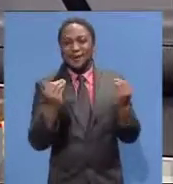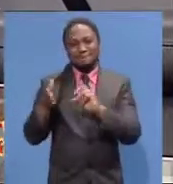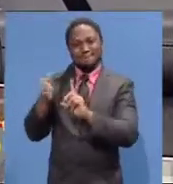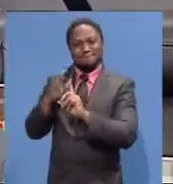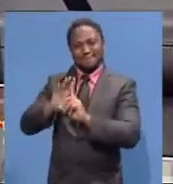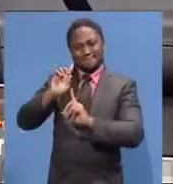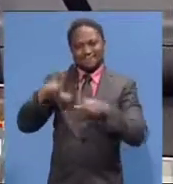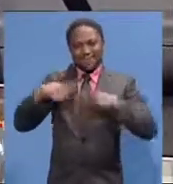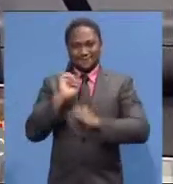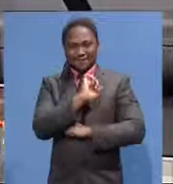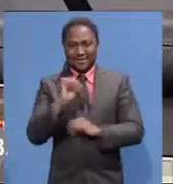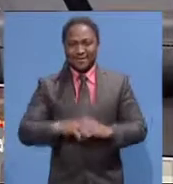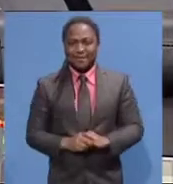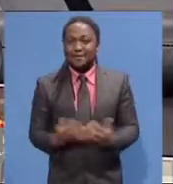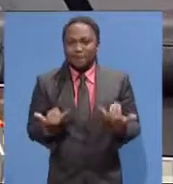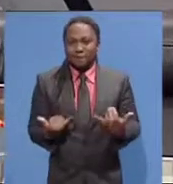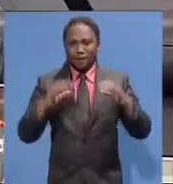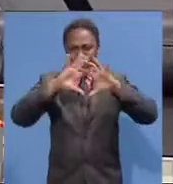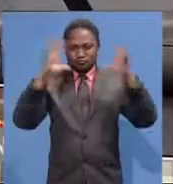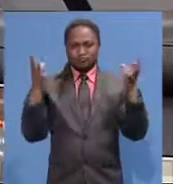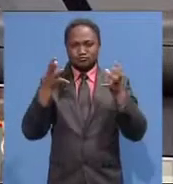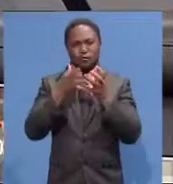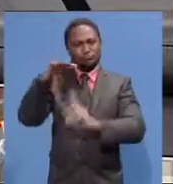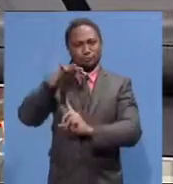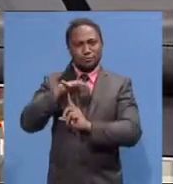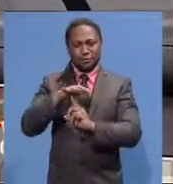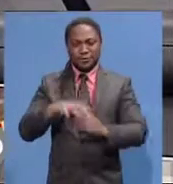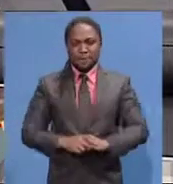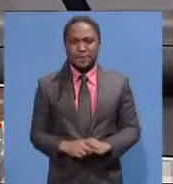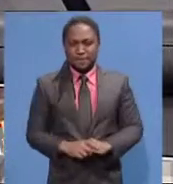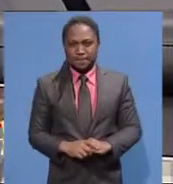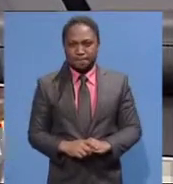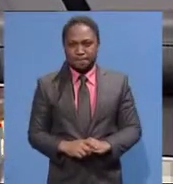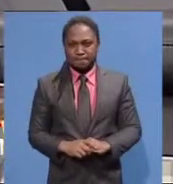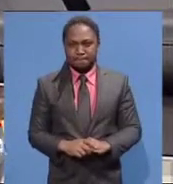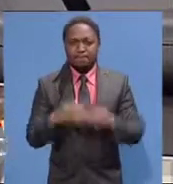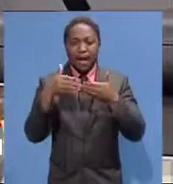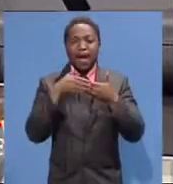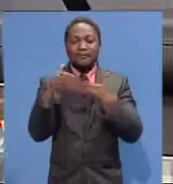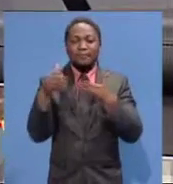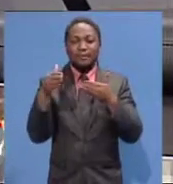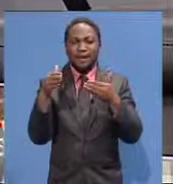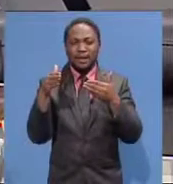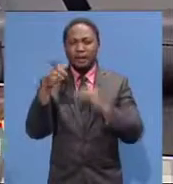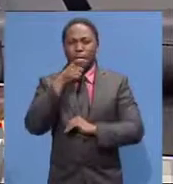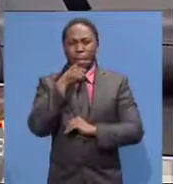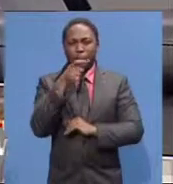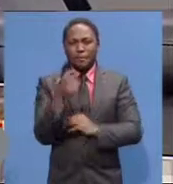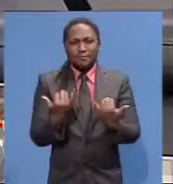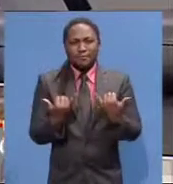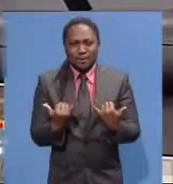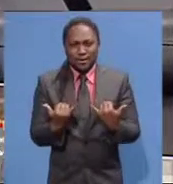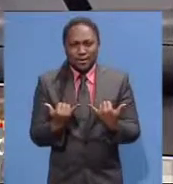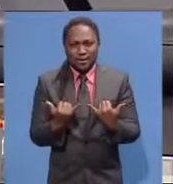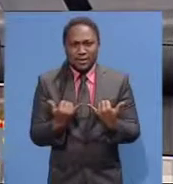are now extraordinary, even on a global scale. We'll keep going back after these words because we want to capture the essence of